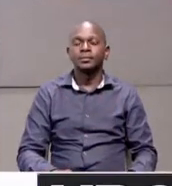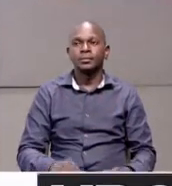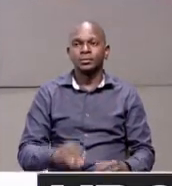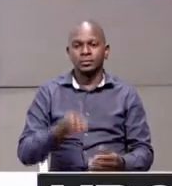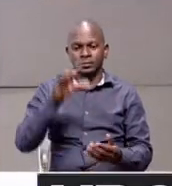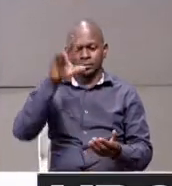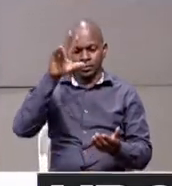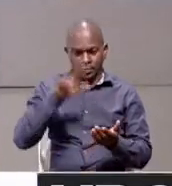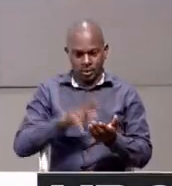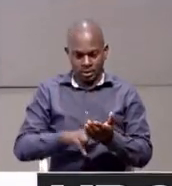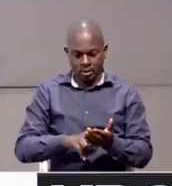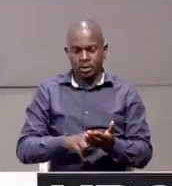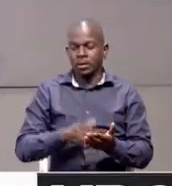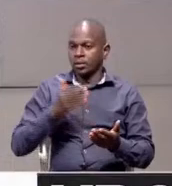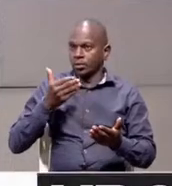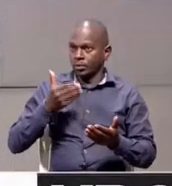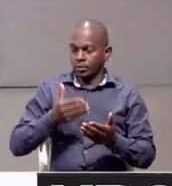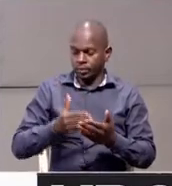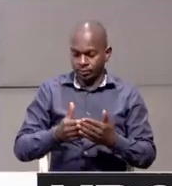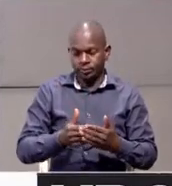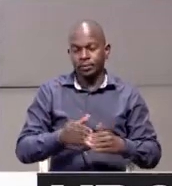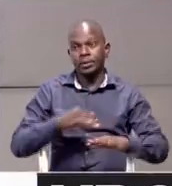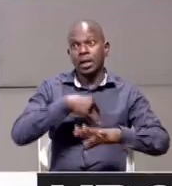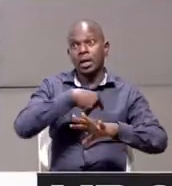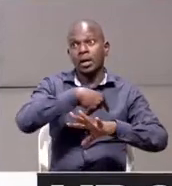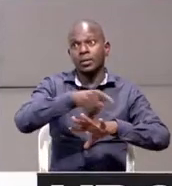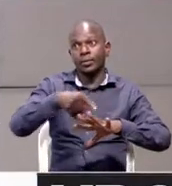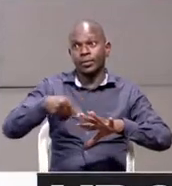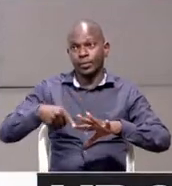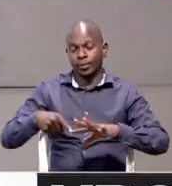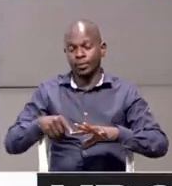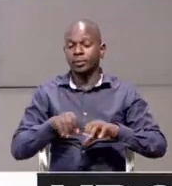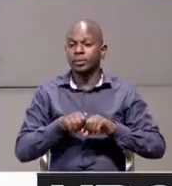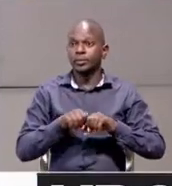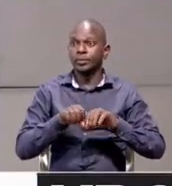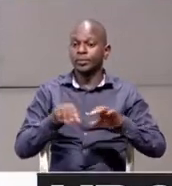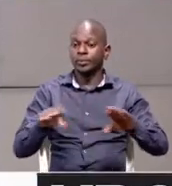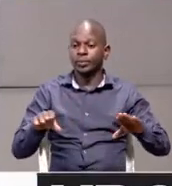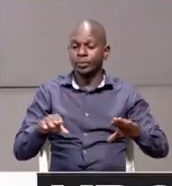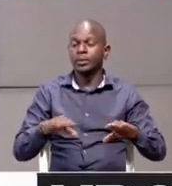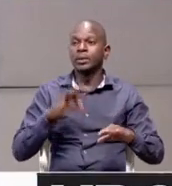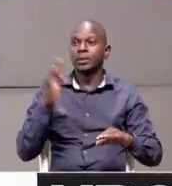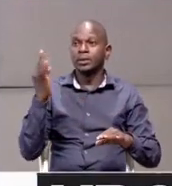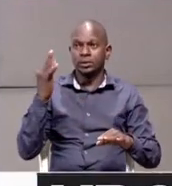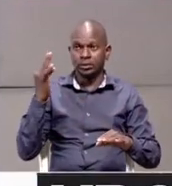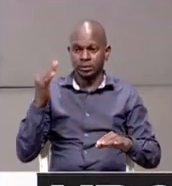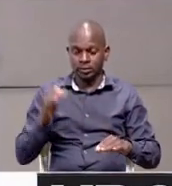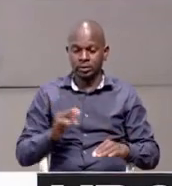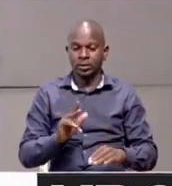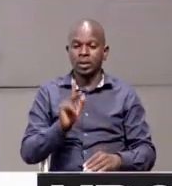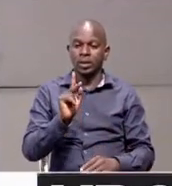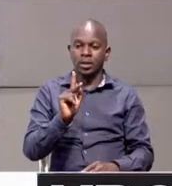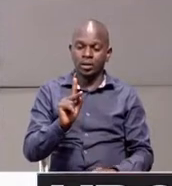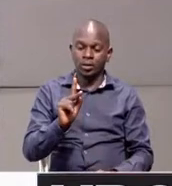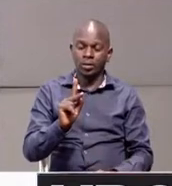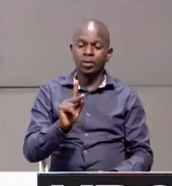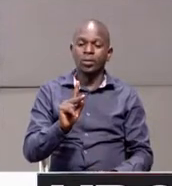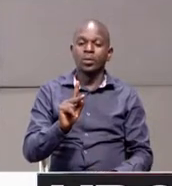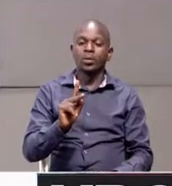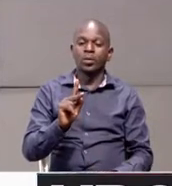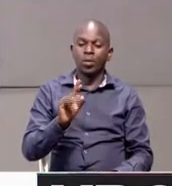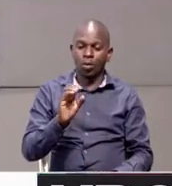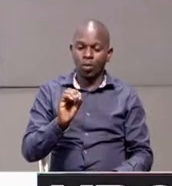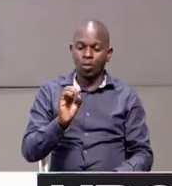Adopting good health practices among islanders can prevent the spread of infectious diseases. At Kimi Island in Kome